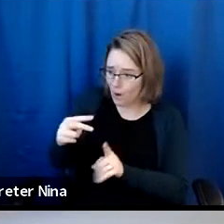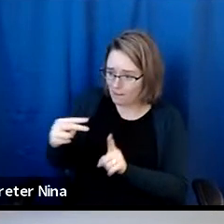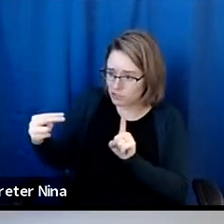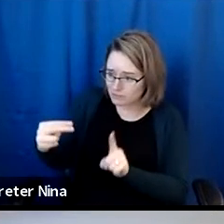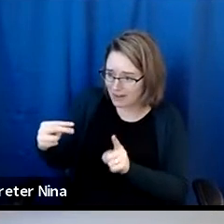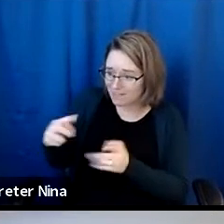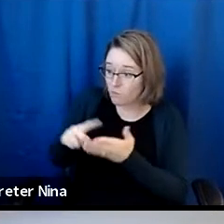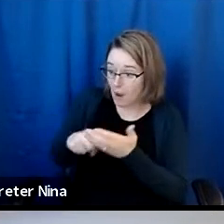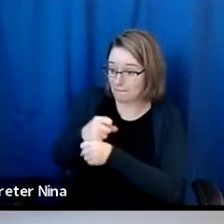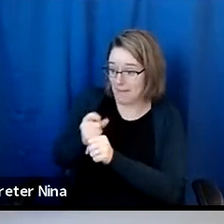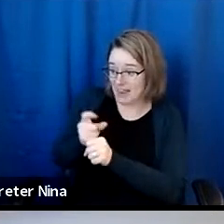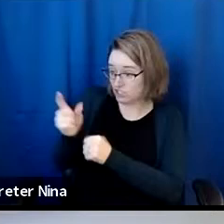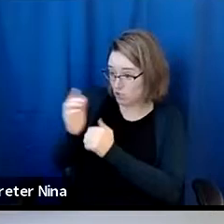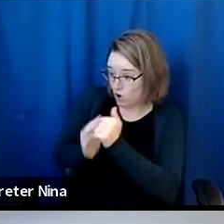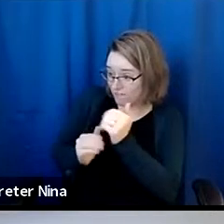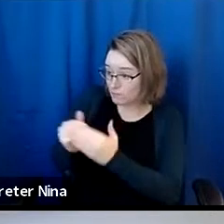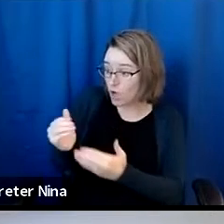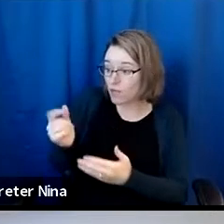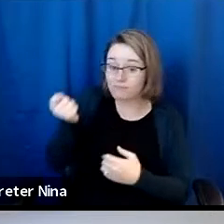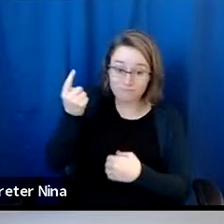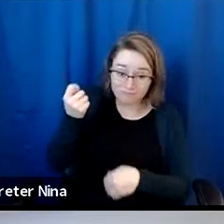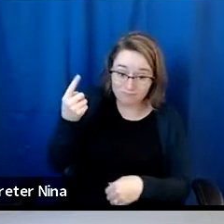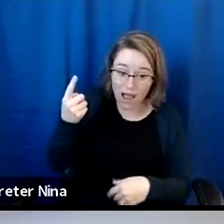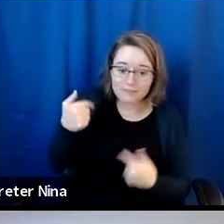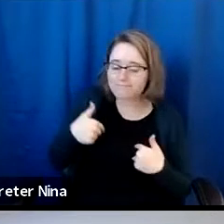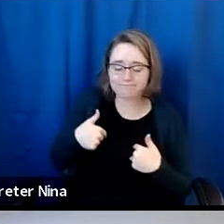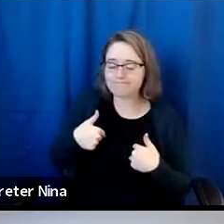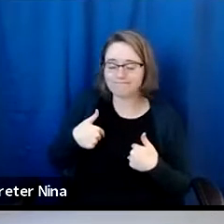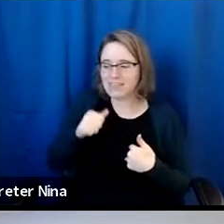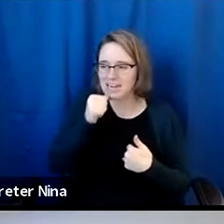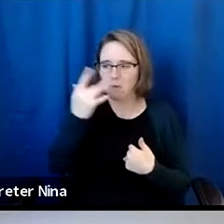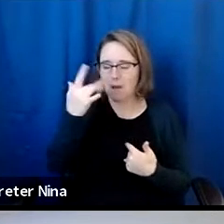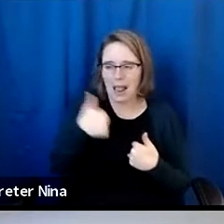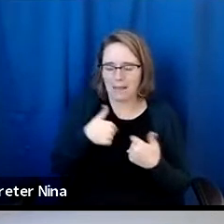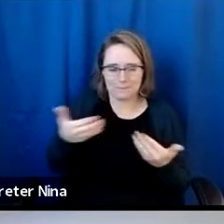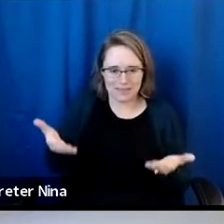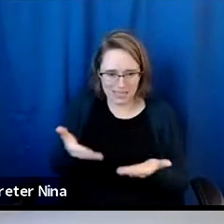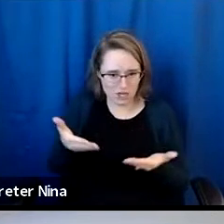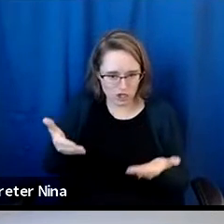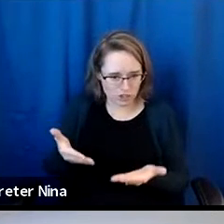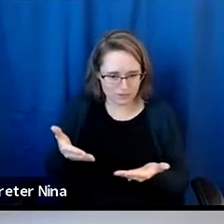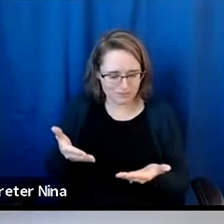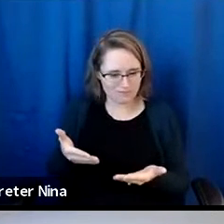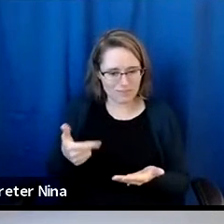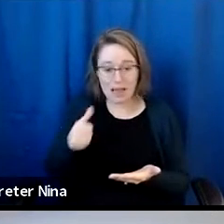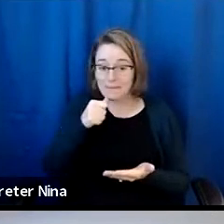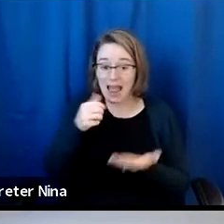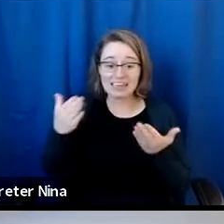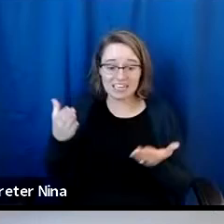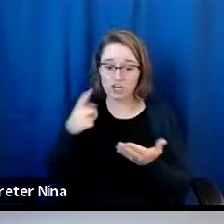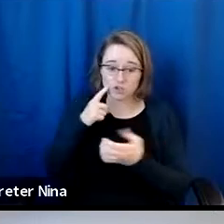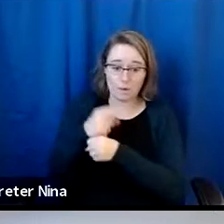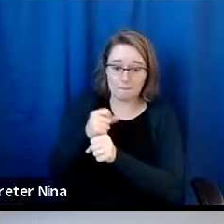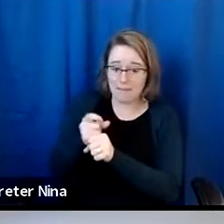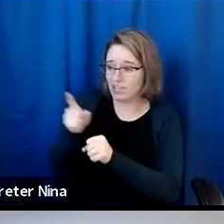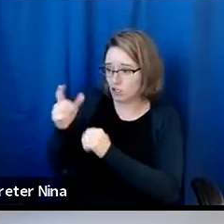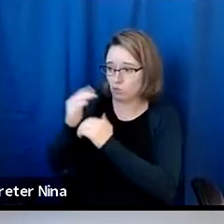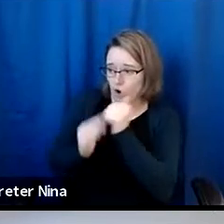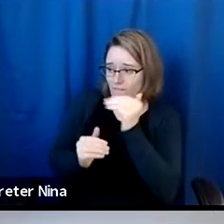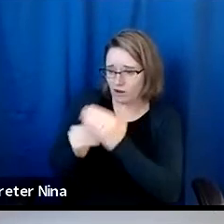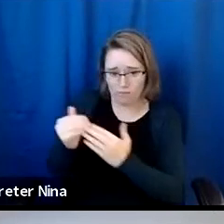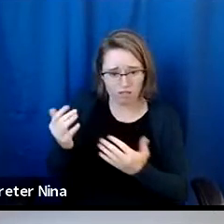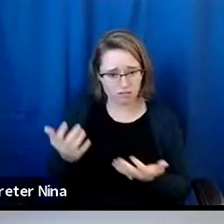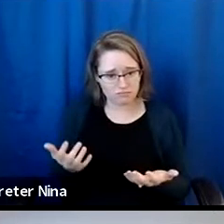you comfortable. Yet and still, that is not why I am here. I am not here to make you comfortable. We